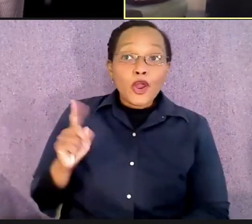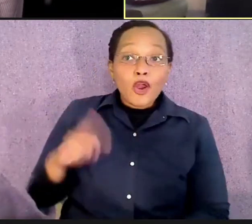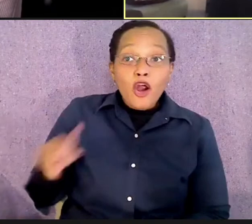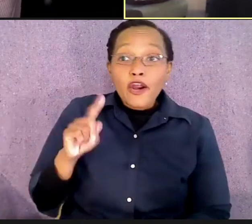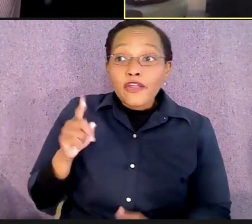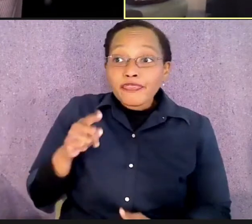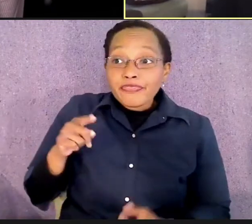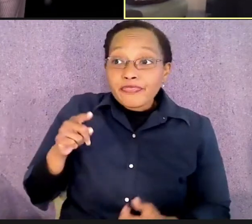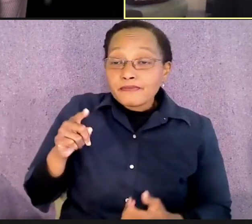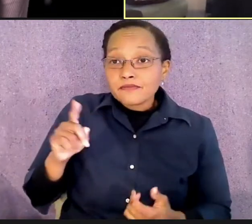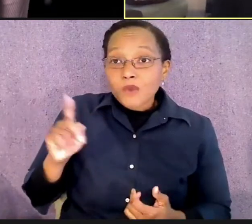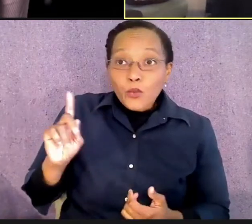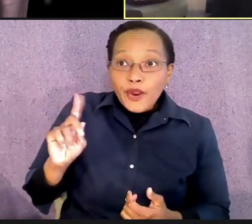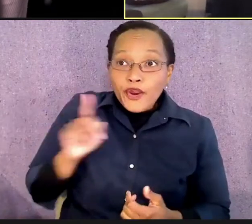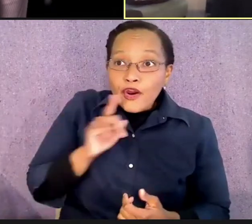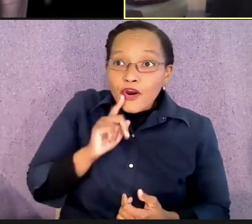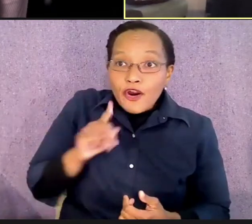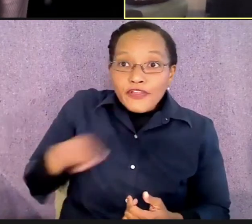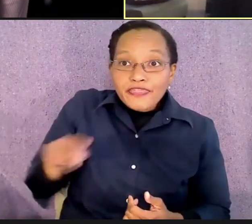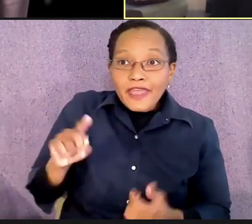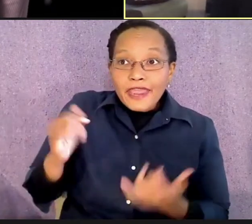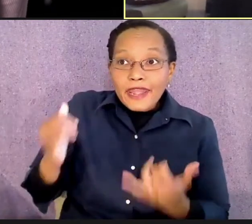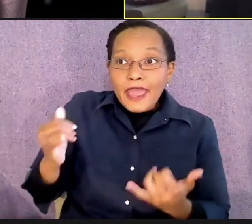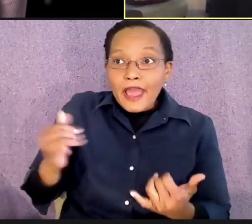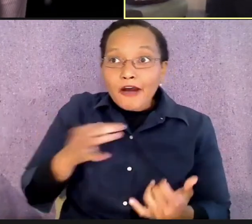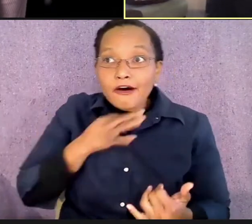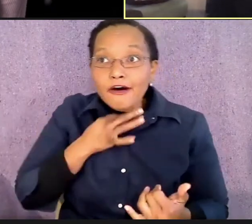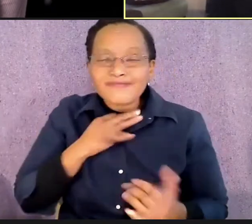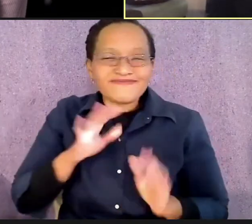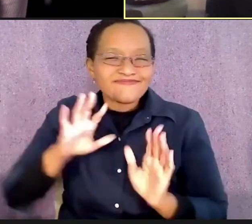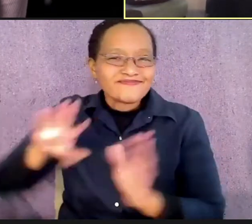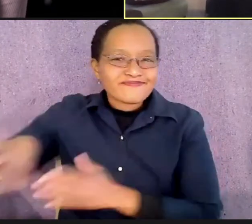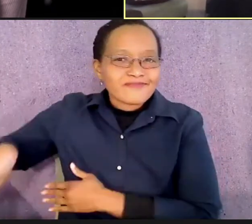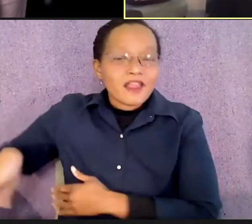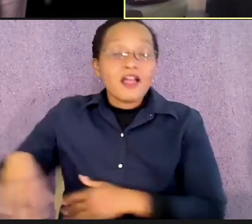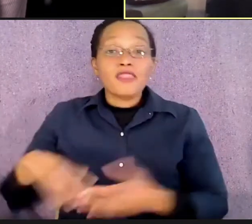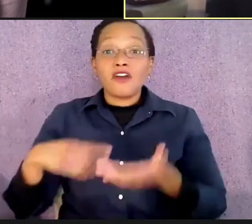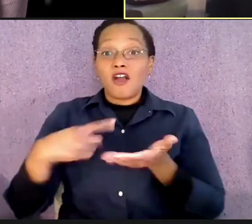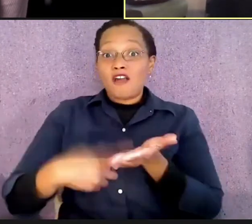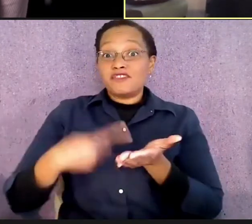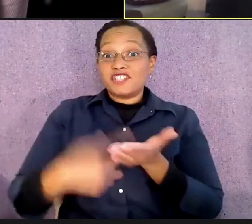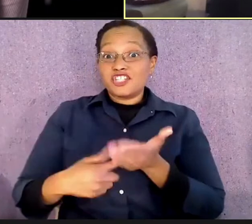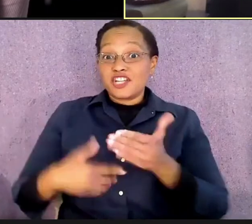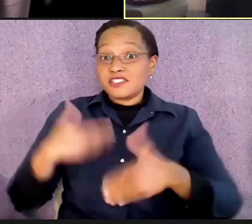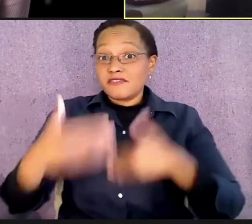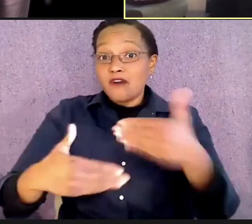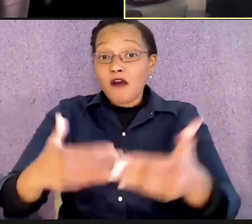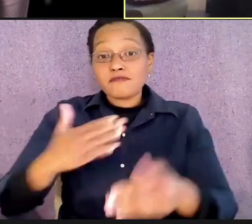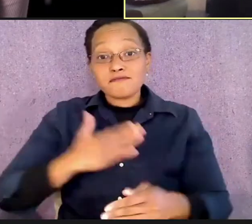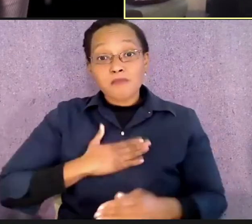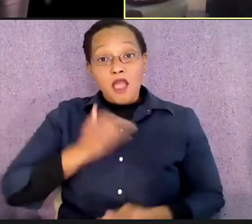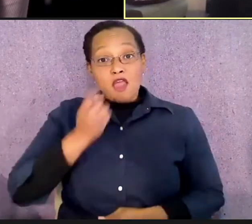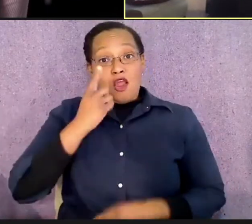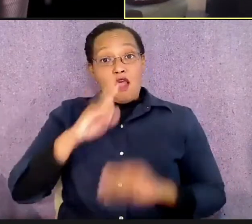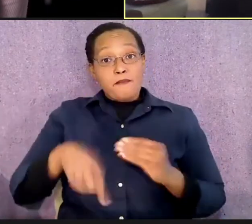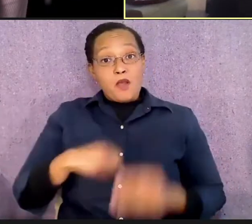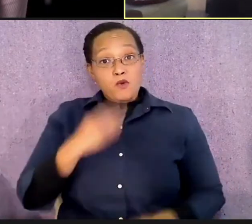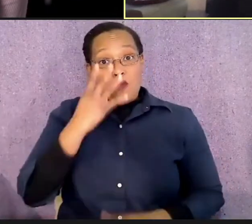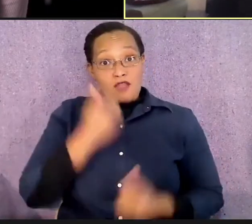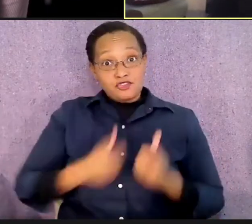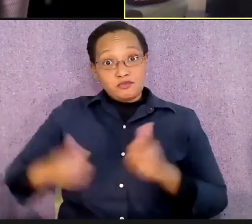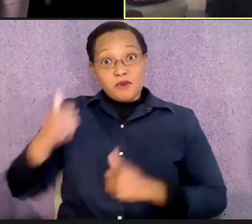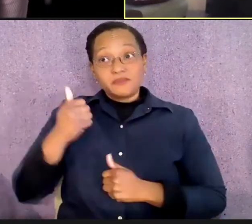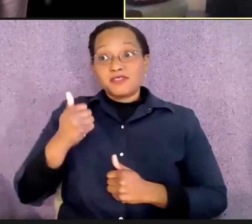America. The conversation has evolved since then. My own understanding of white supremacy has evolved a lot. That was since 5 years